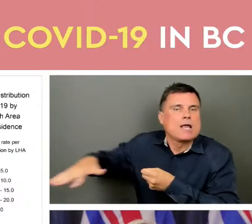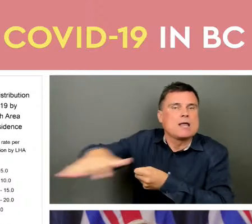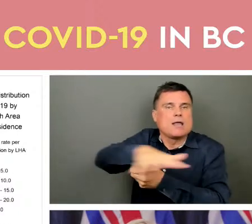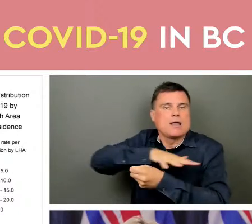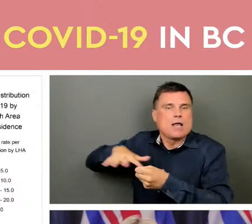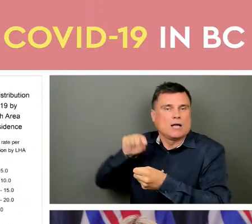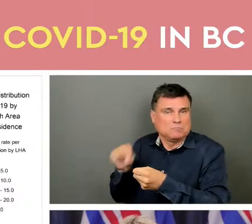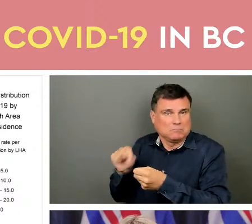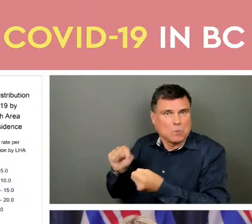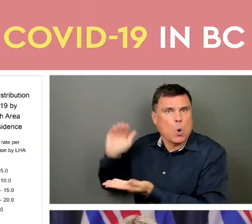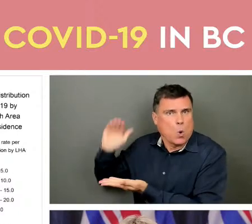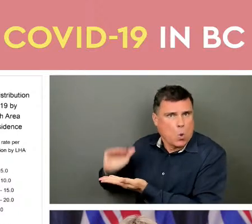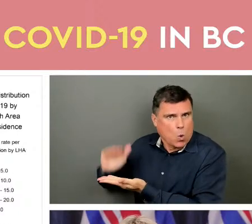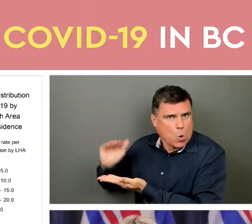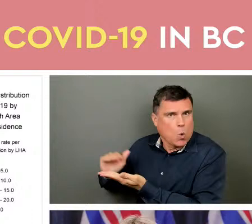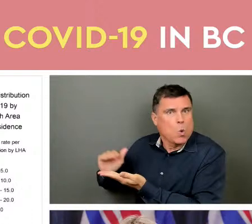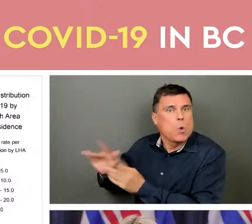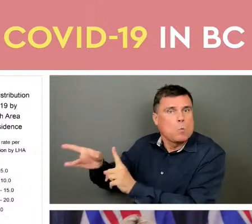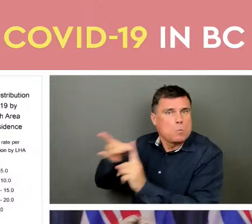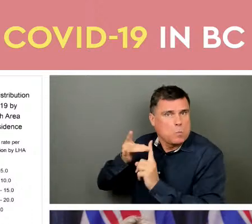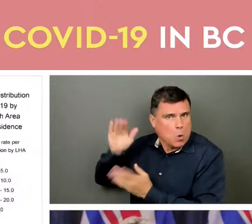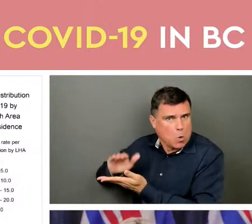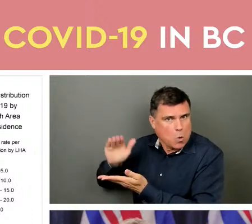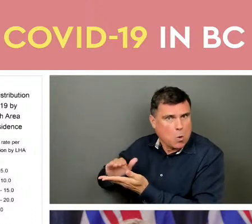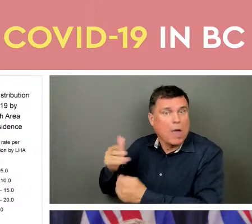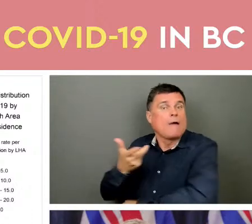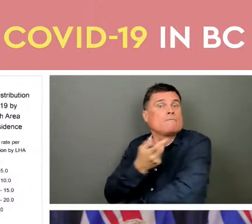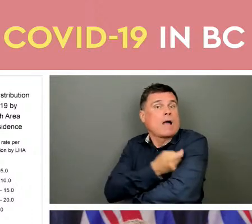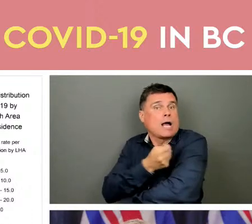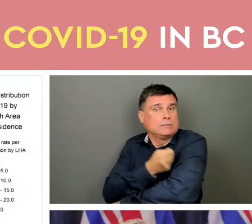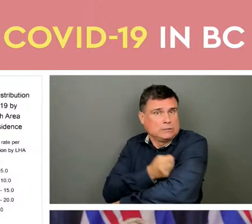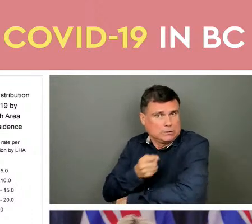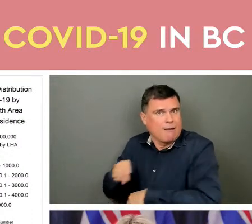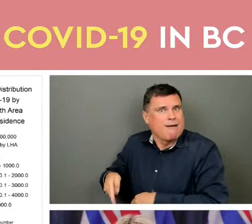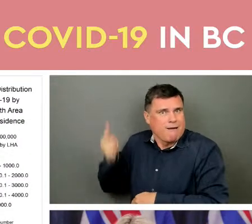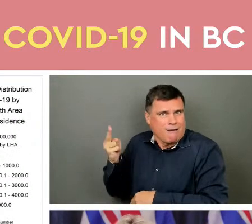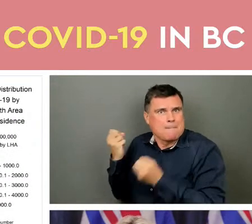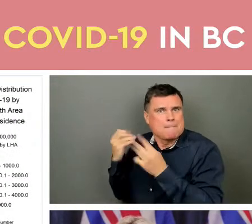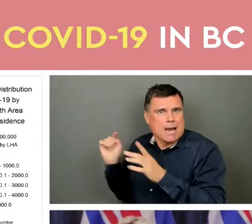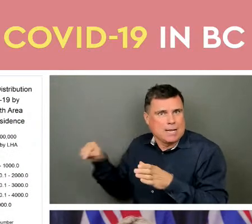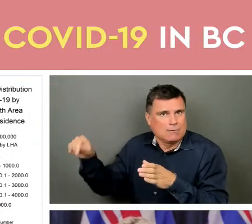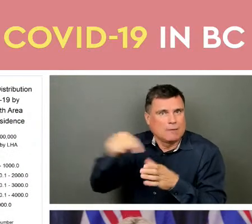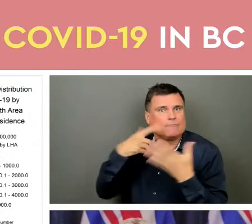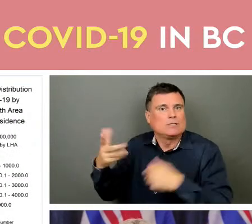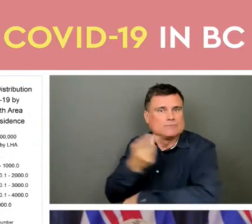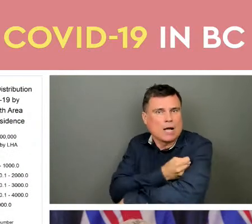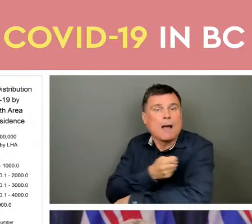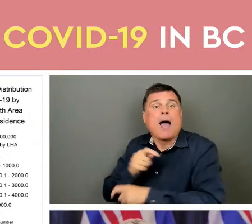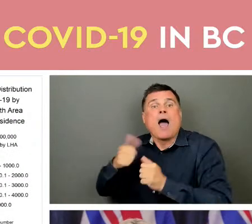rates are high, but the challenges we have in many focal areas, particularly in the interior and the north.